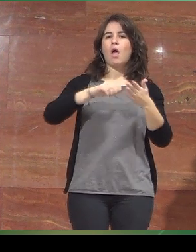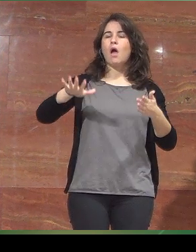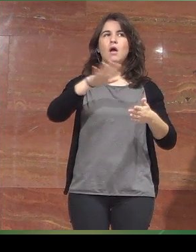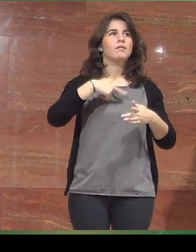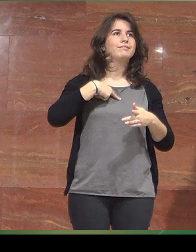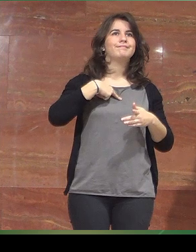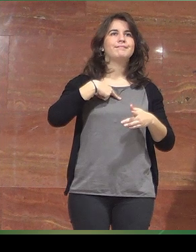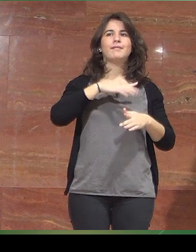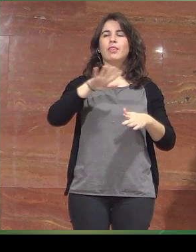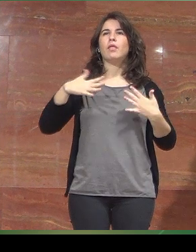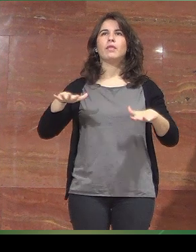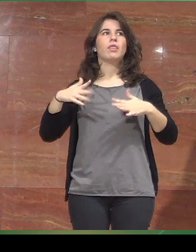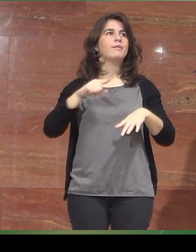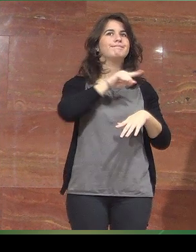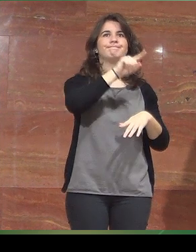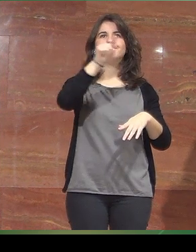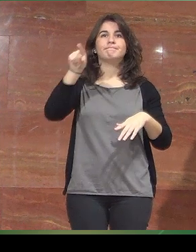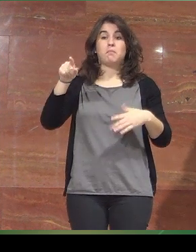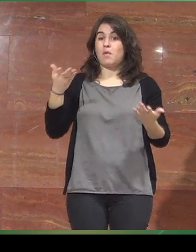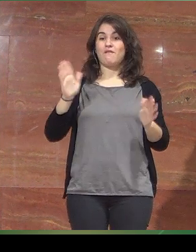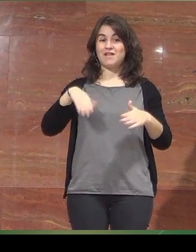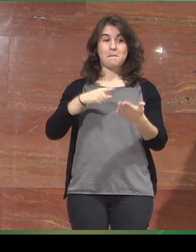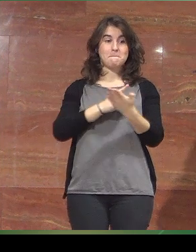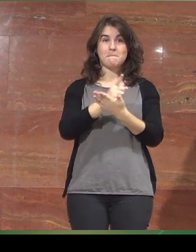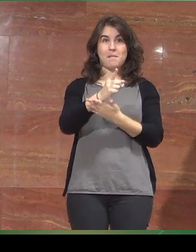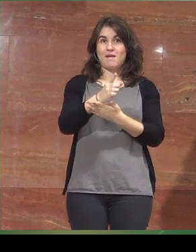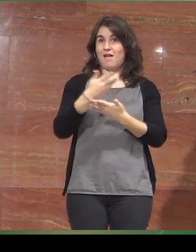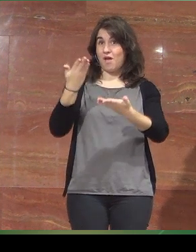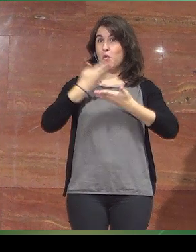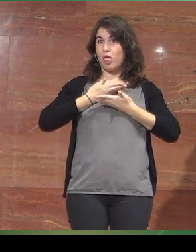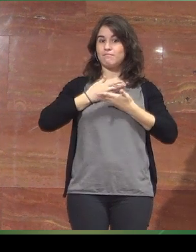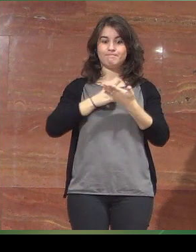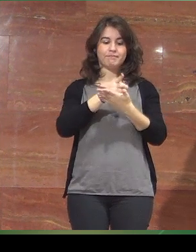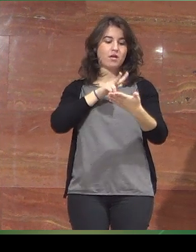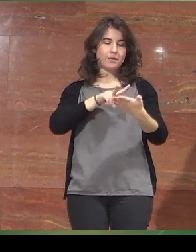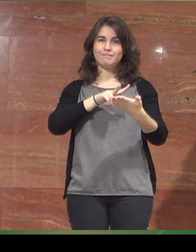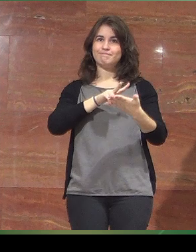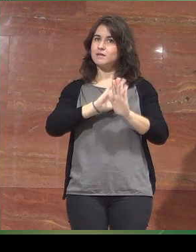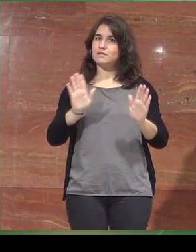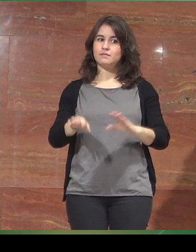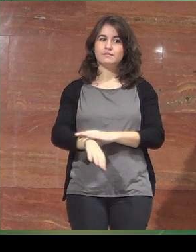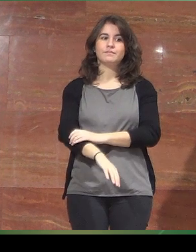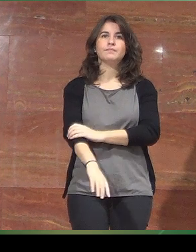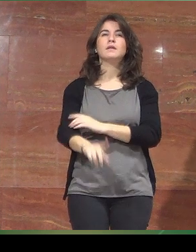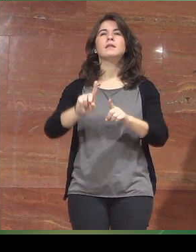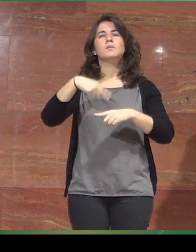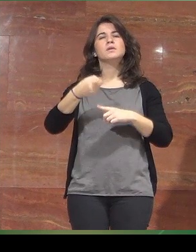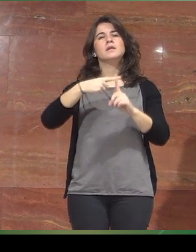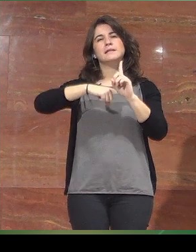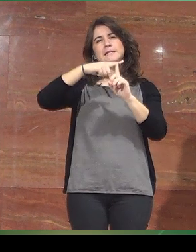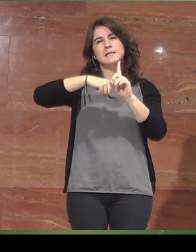Other key factors that came out of this was really looking at a pedestrian level of detail on the